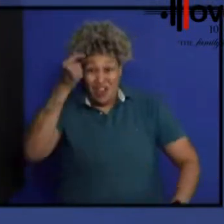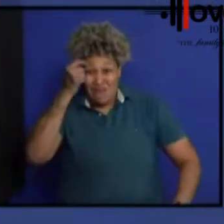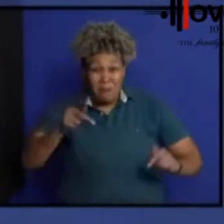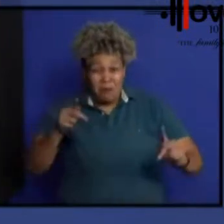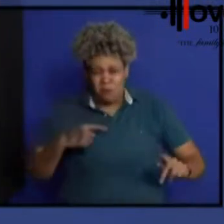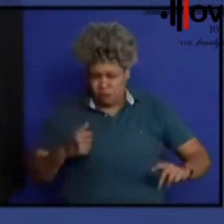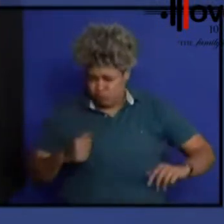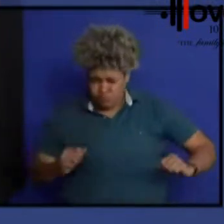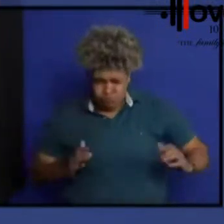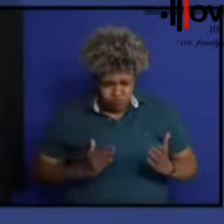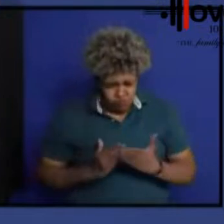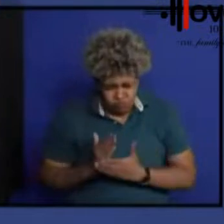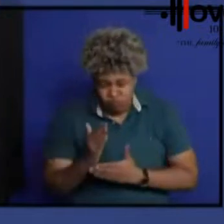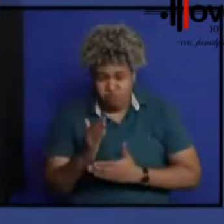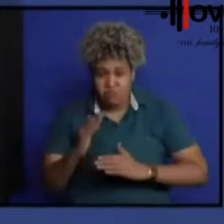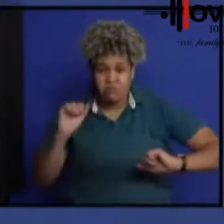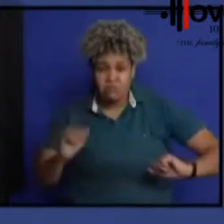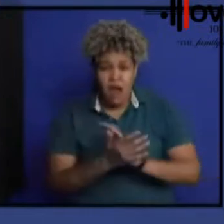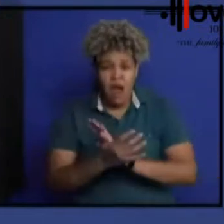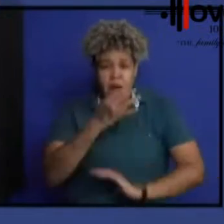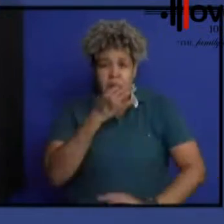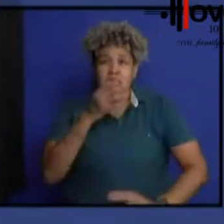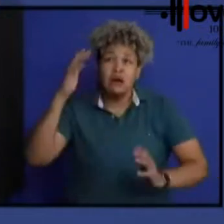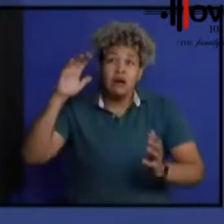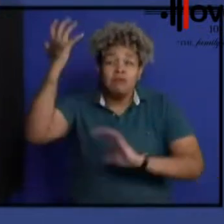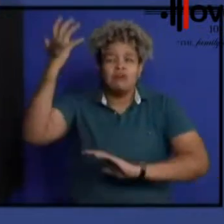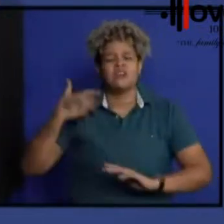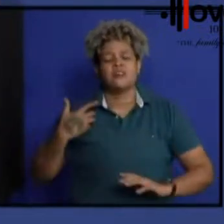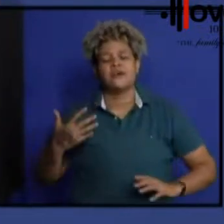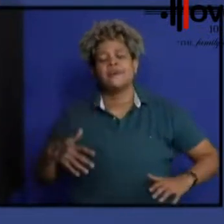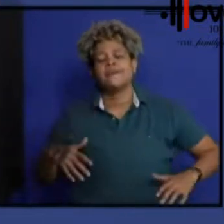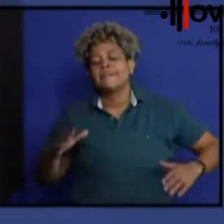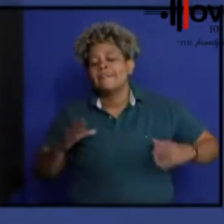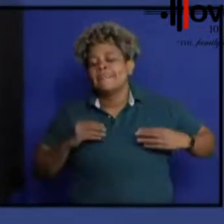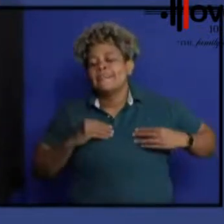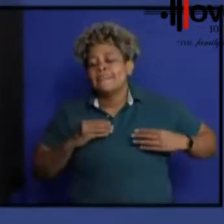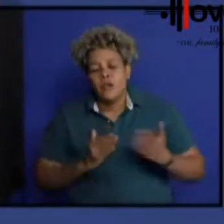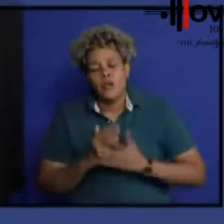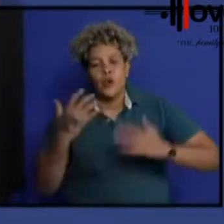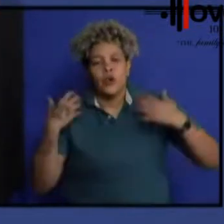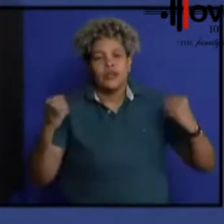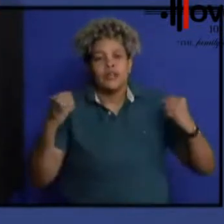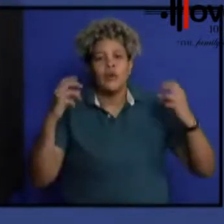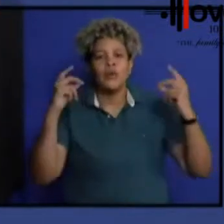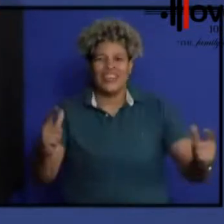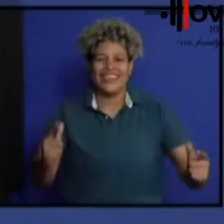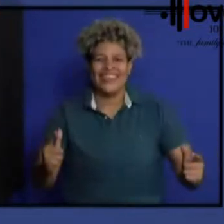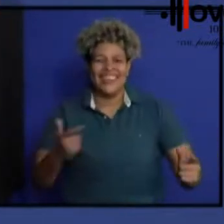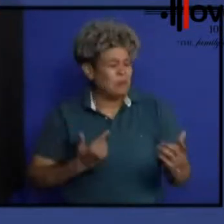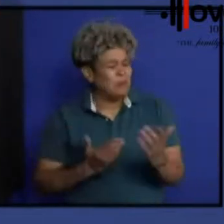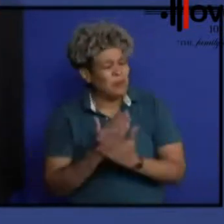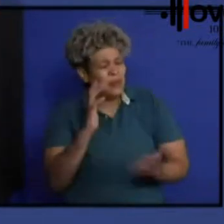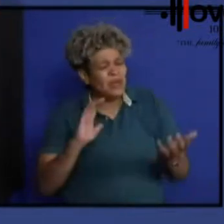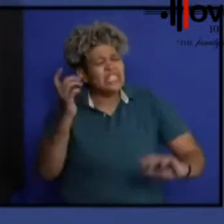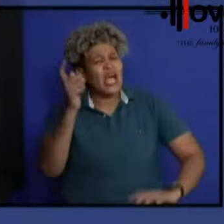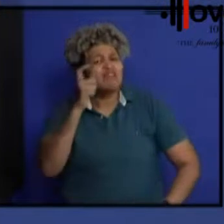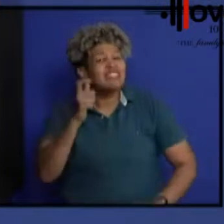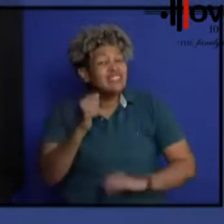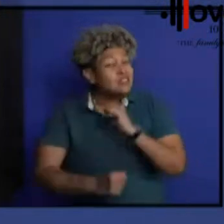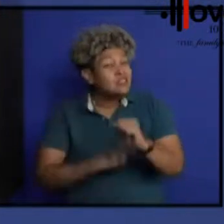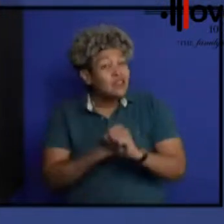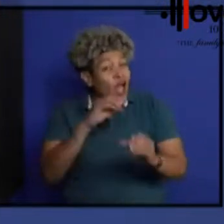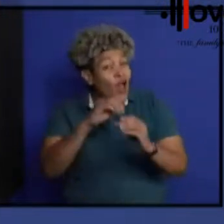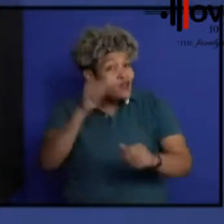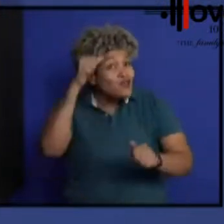must build the capacity to absorb shocks and recover quickly. We have been through disasters in recent years, including a